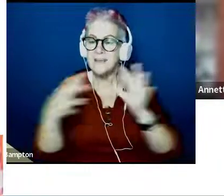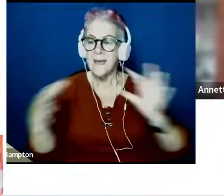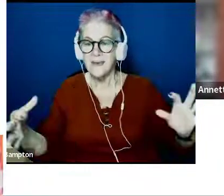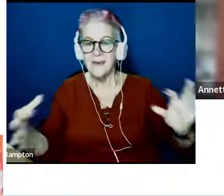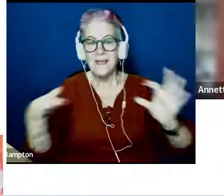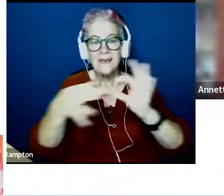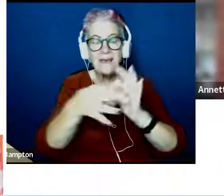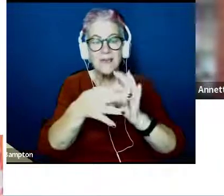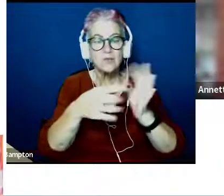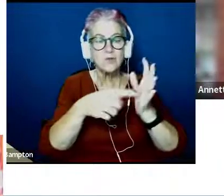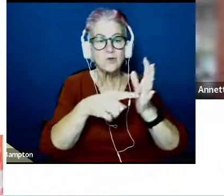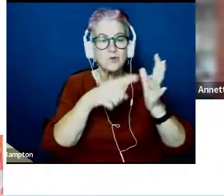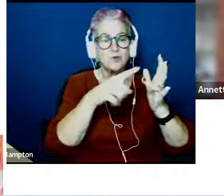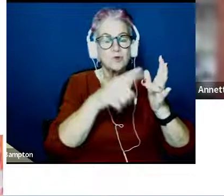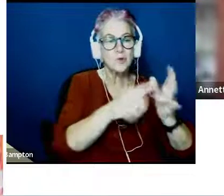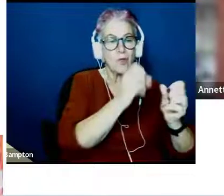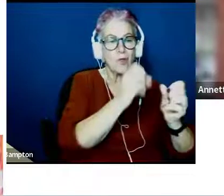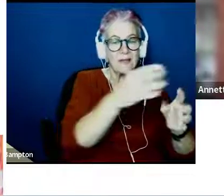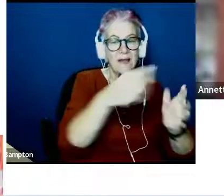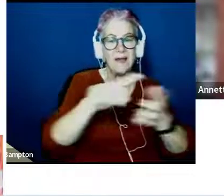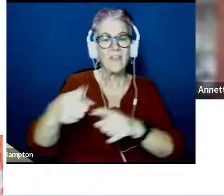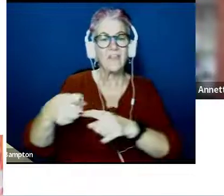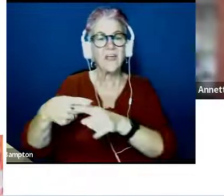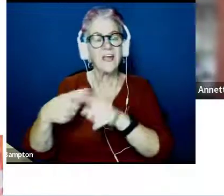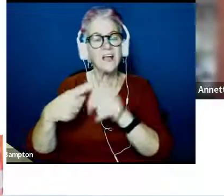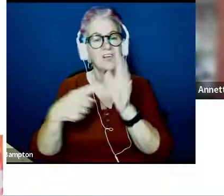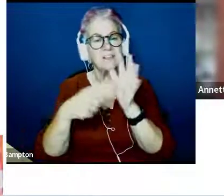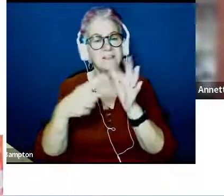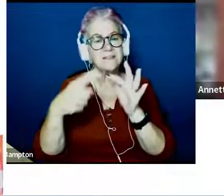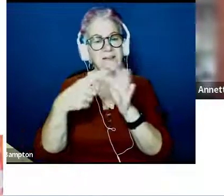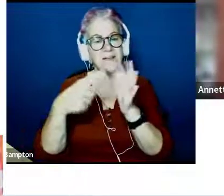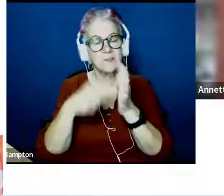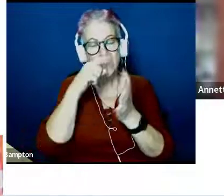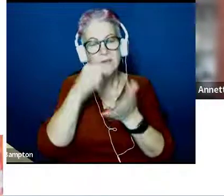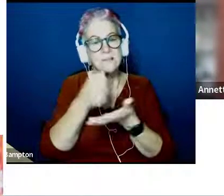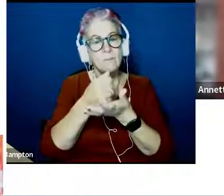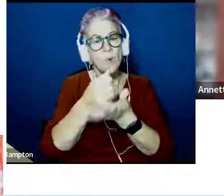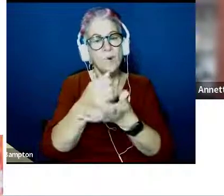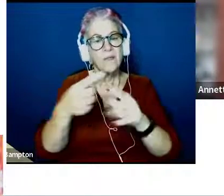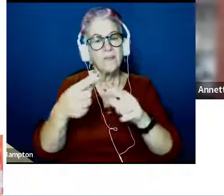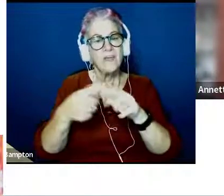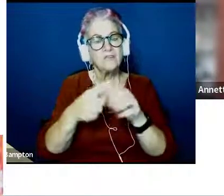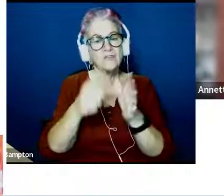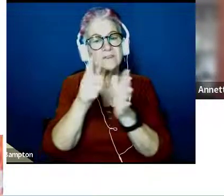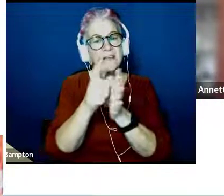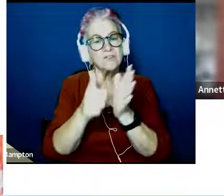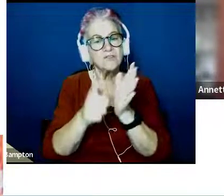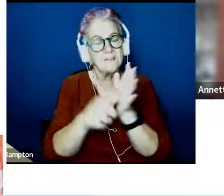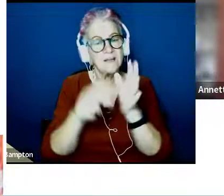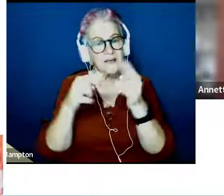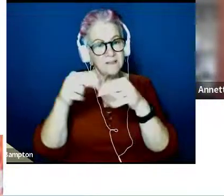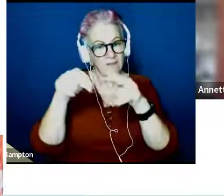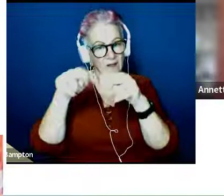English text. So we're supporting that English literacy development. So